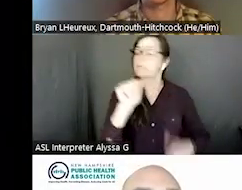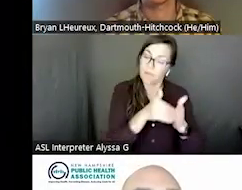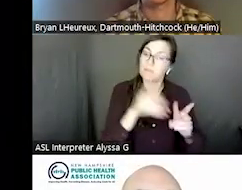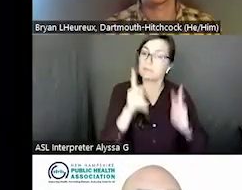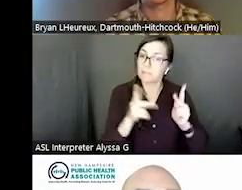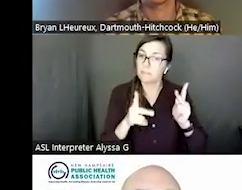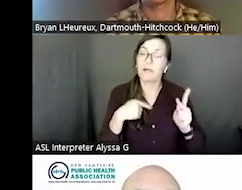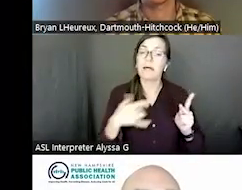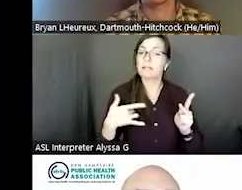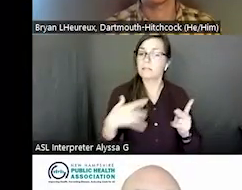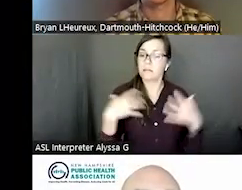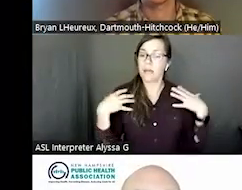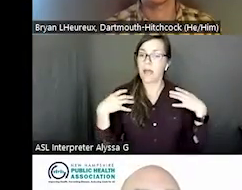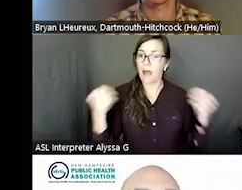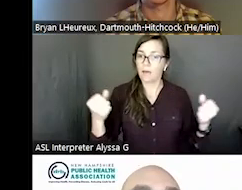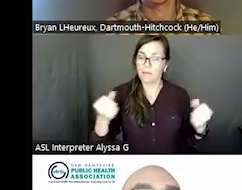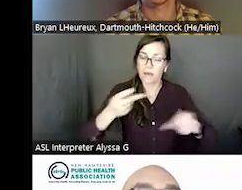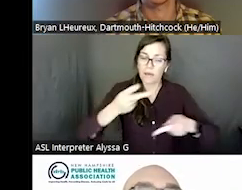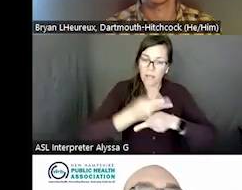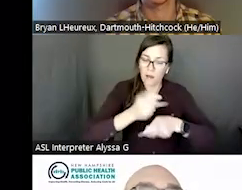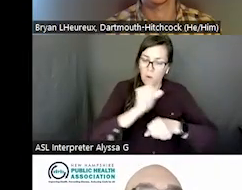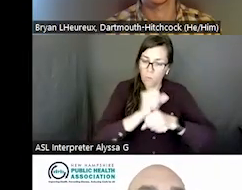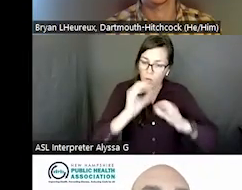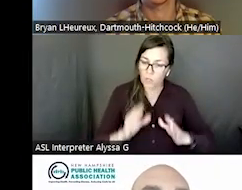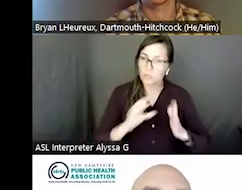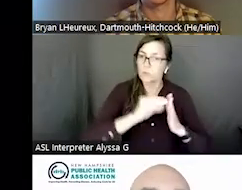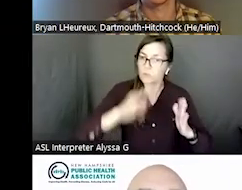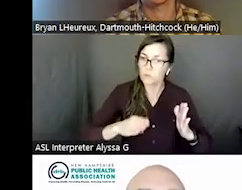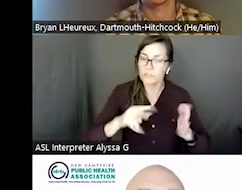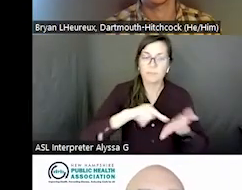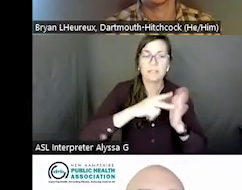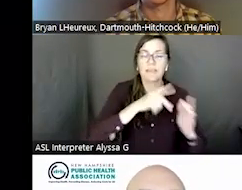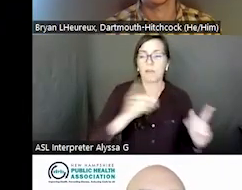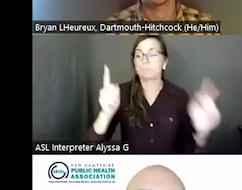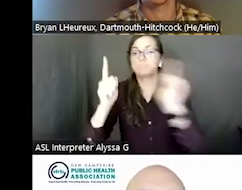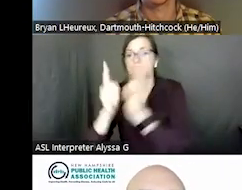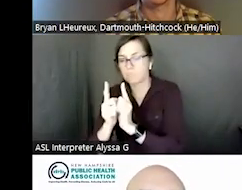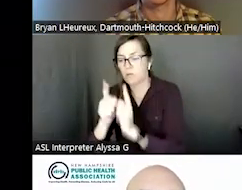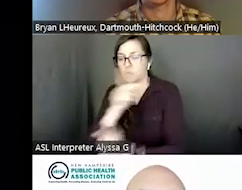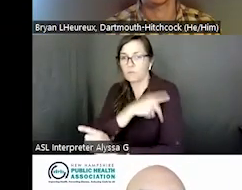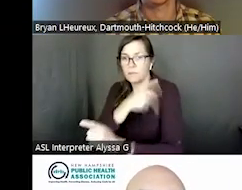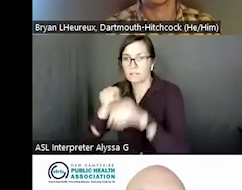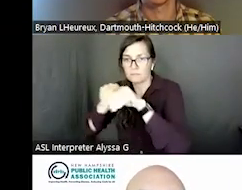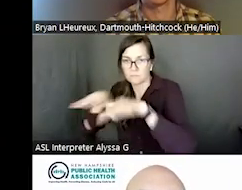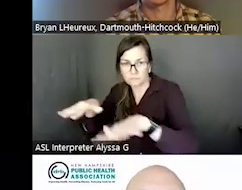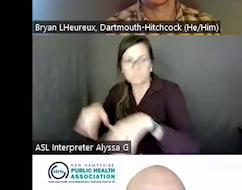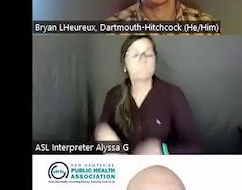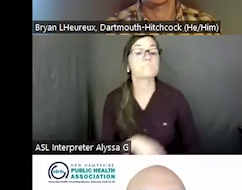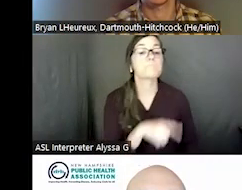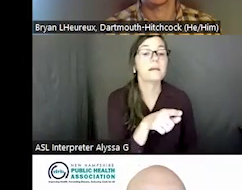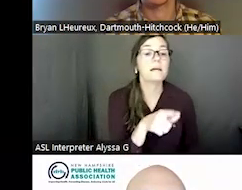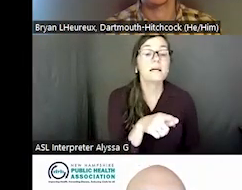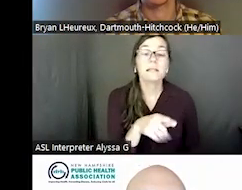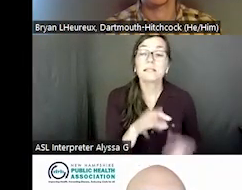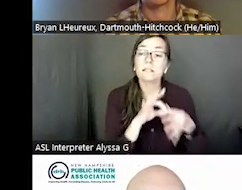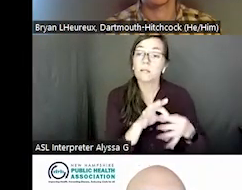professional students who are going to be interacting with patients. These are our 5 key messages on COVID vaccines that